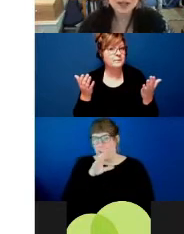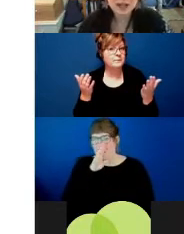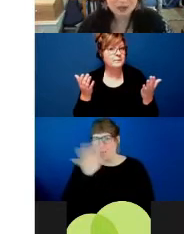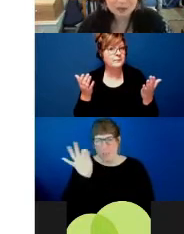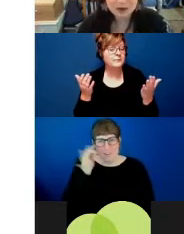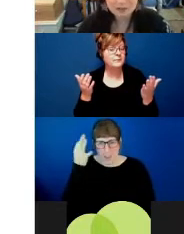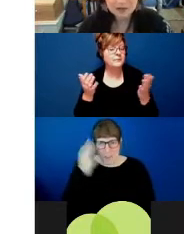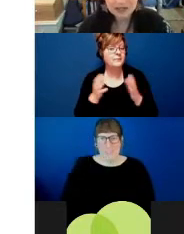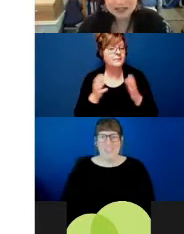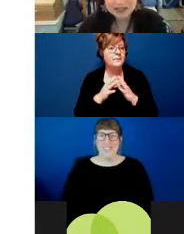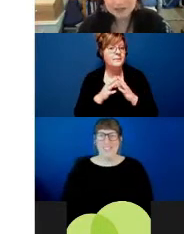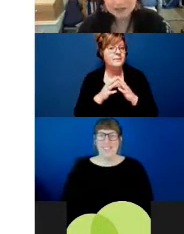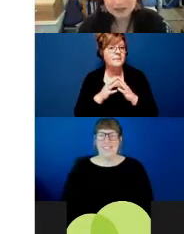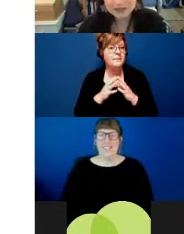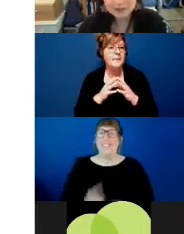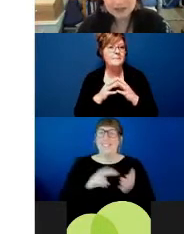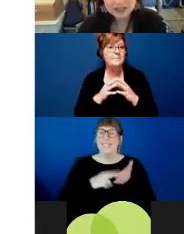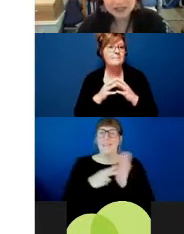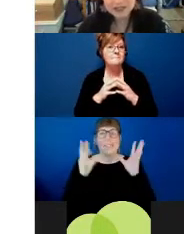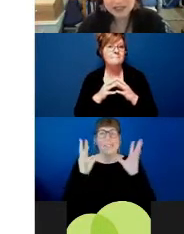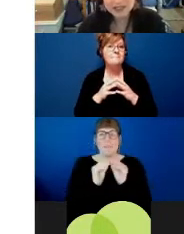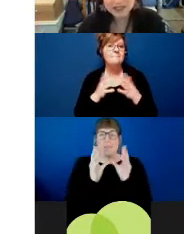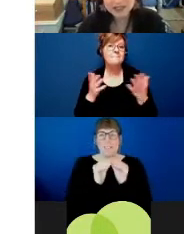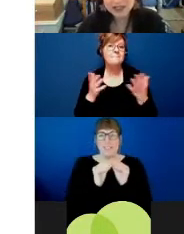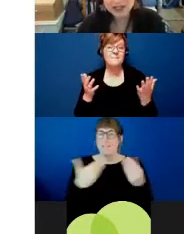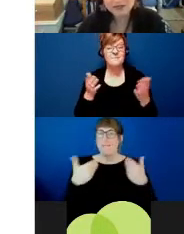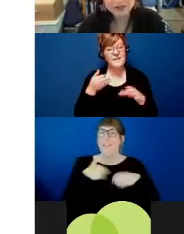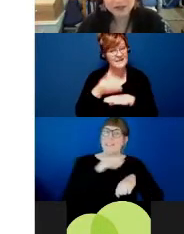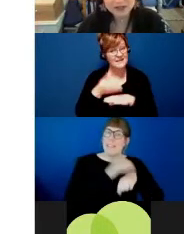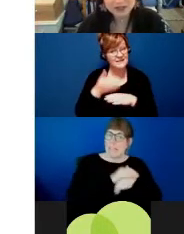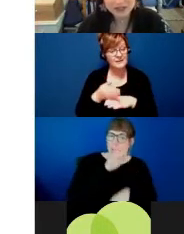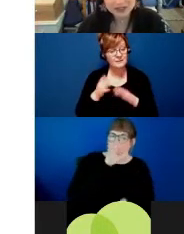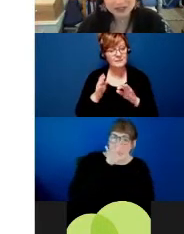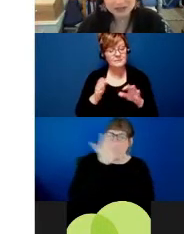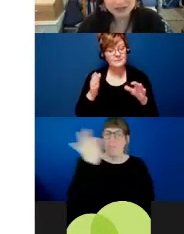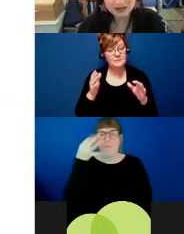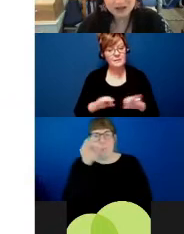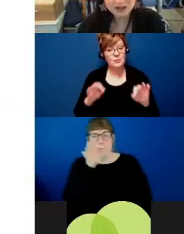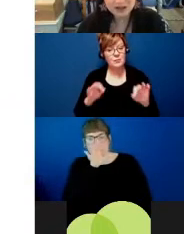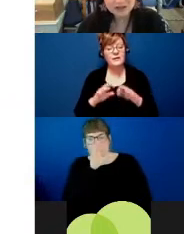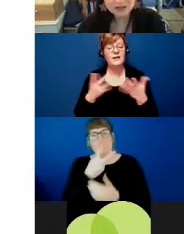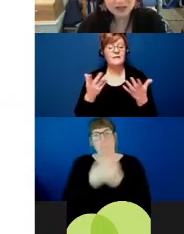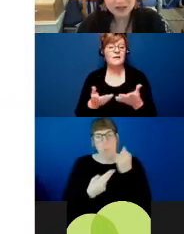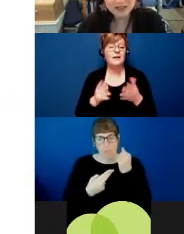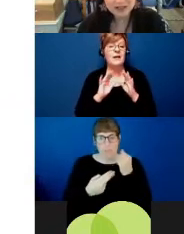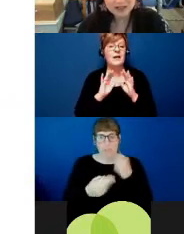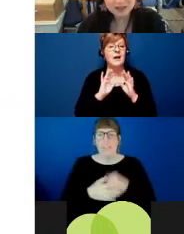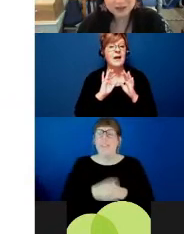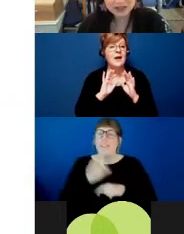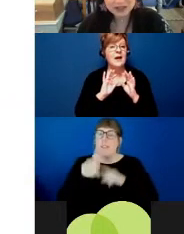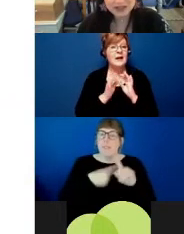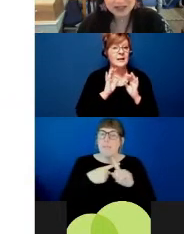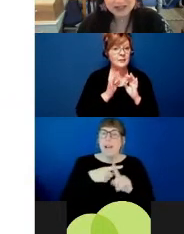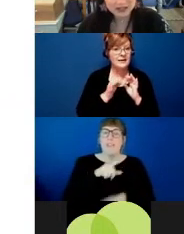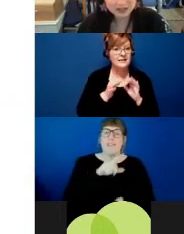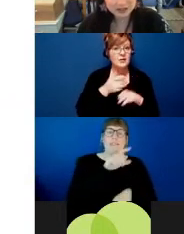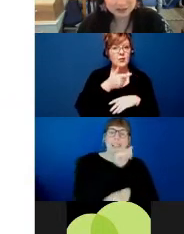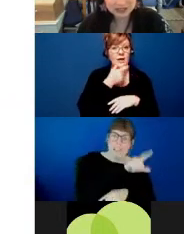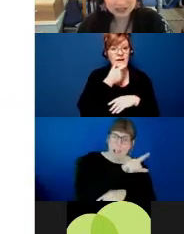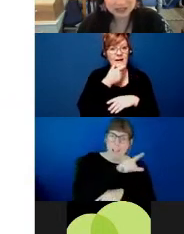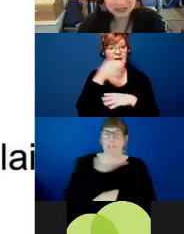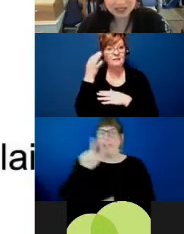So to help, our meeting today features simultaneous English and French translation, also LSQ and